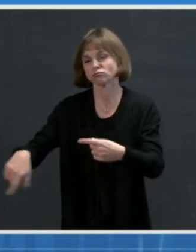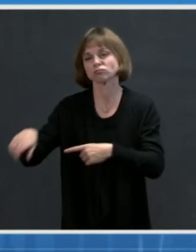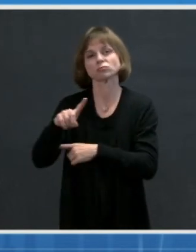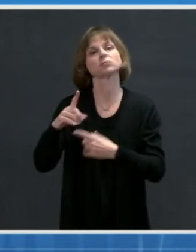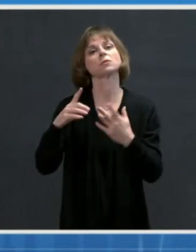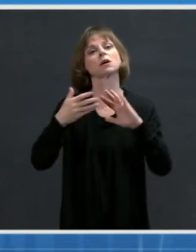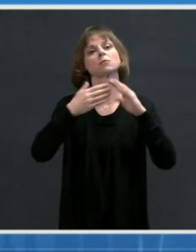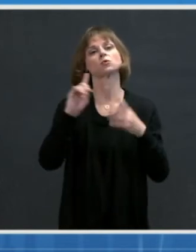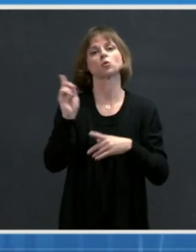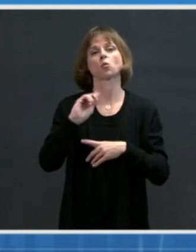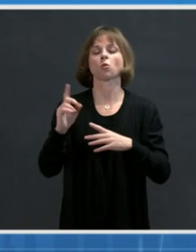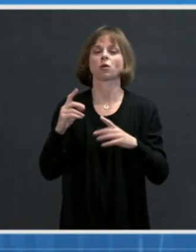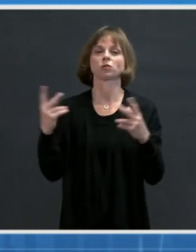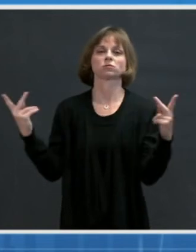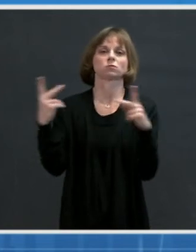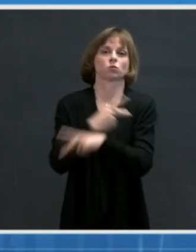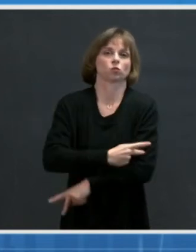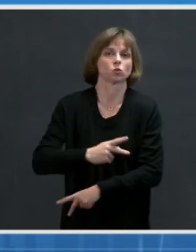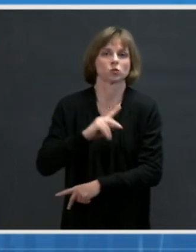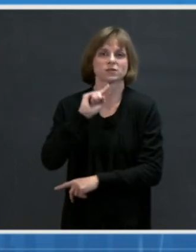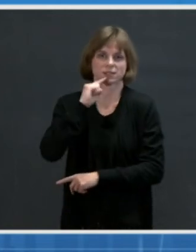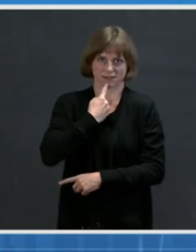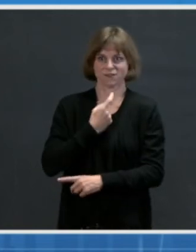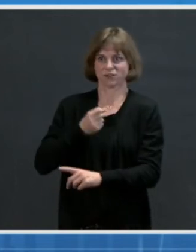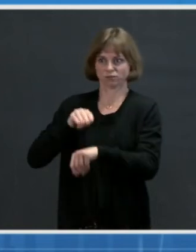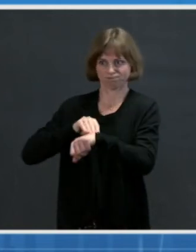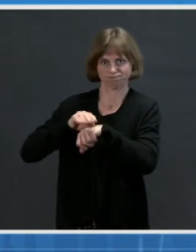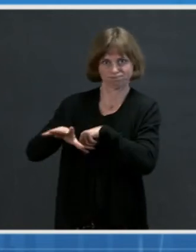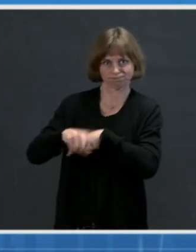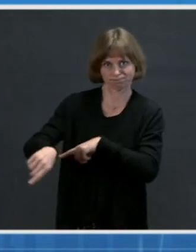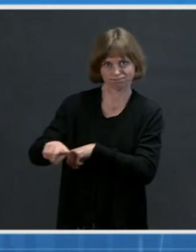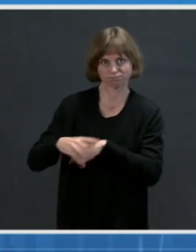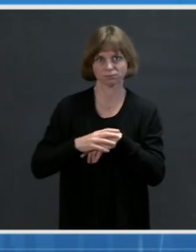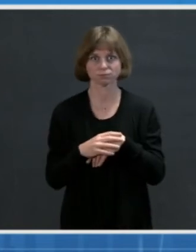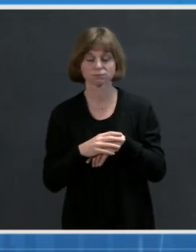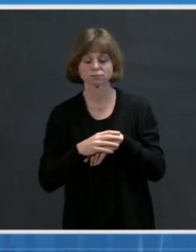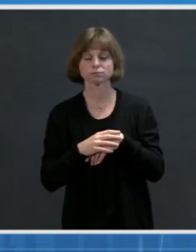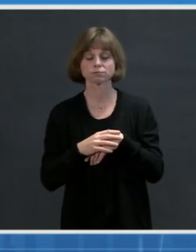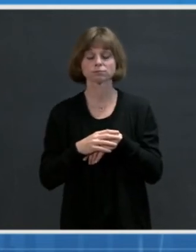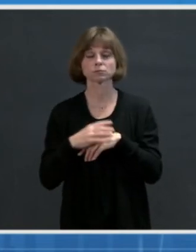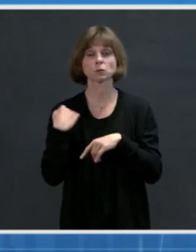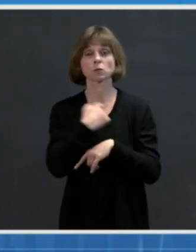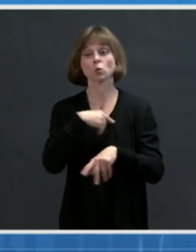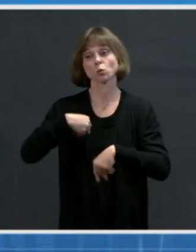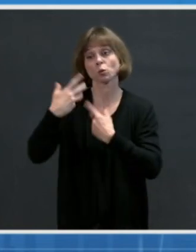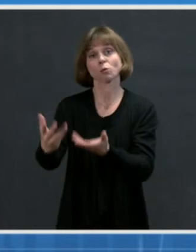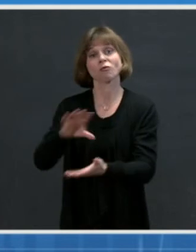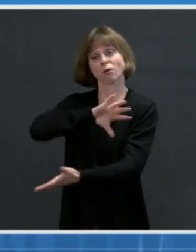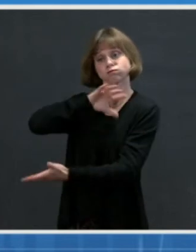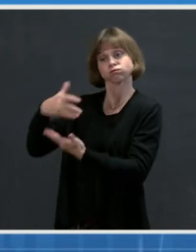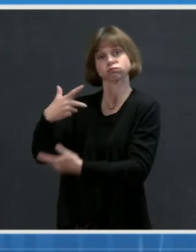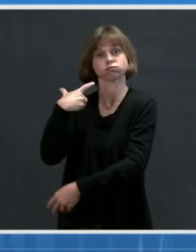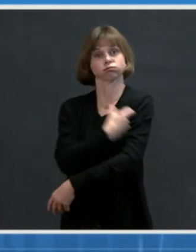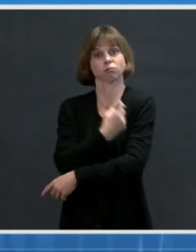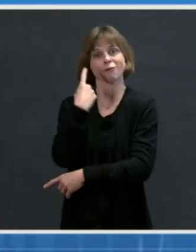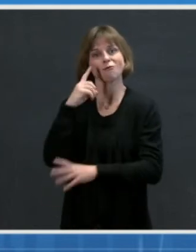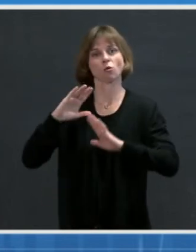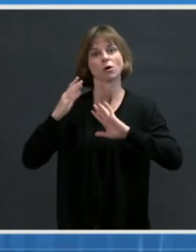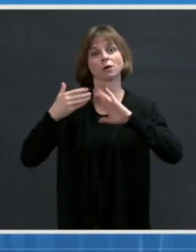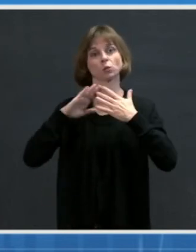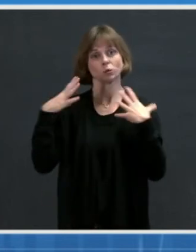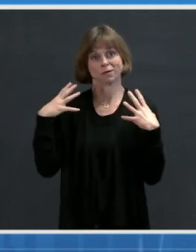communities, increasing supply to convenient and trusted locations like community health centers, deploying